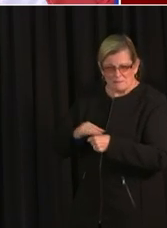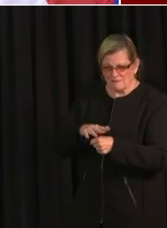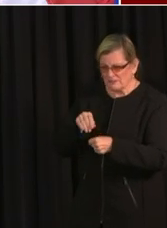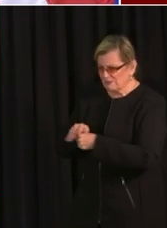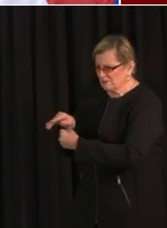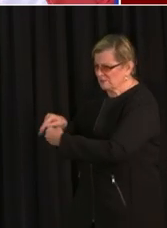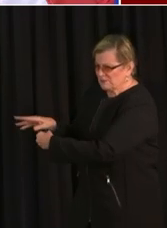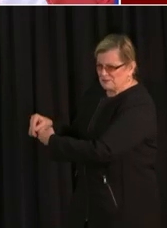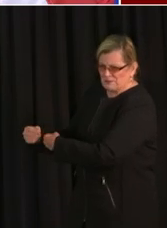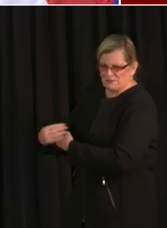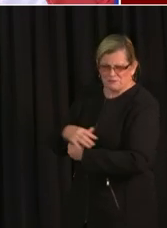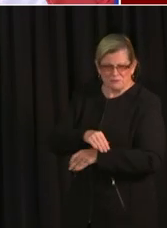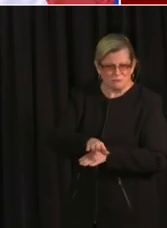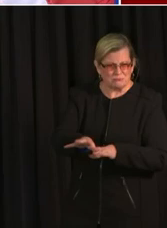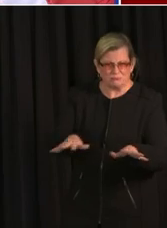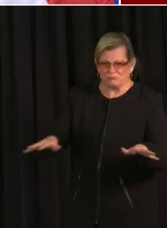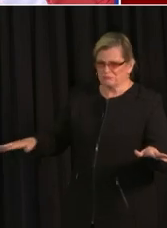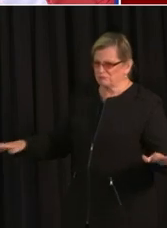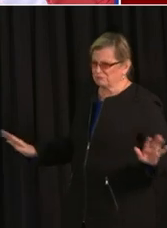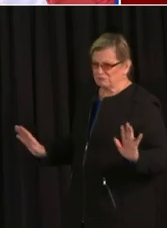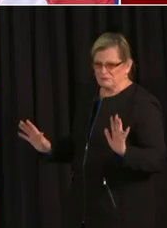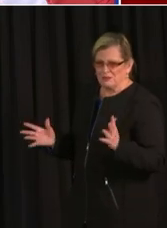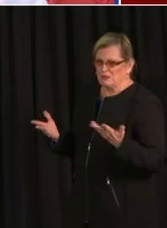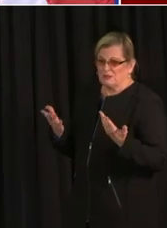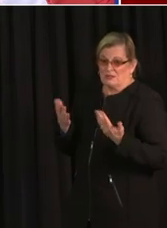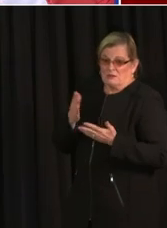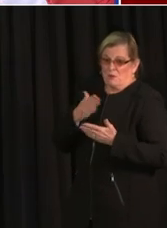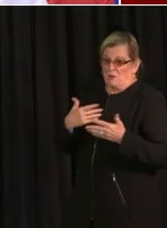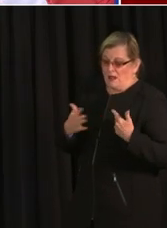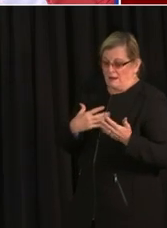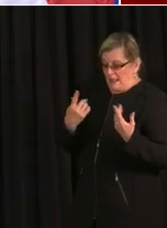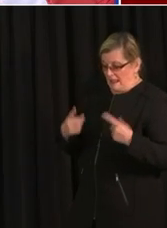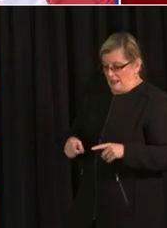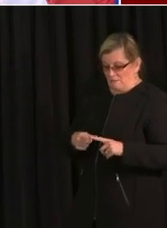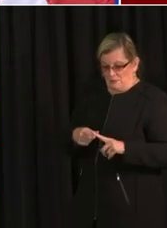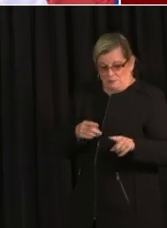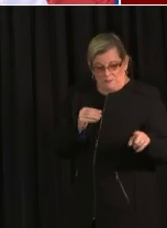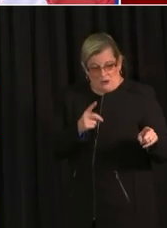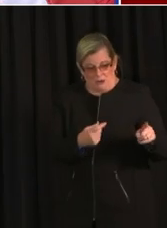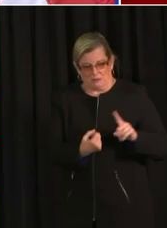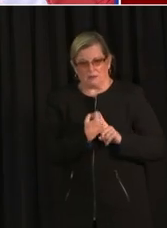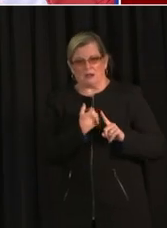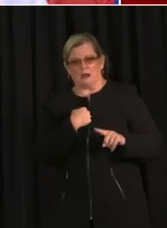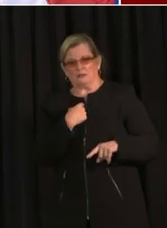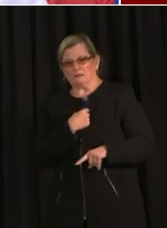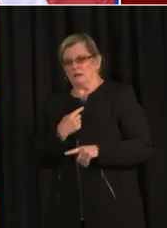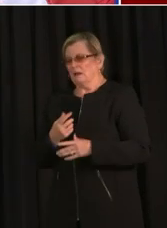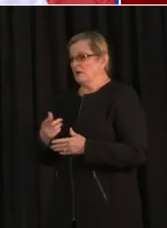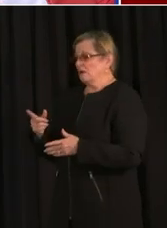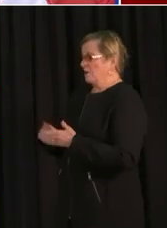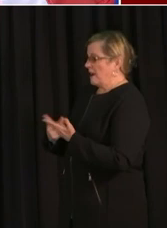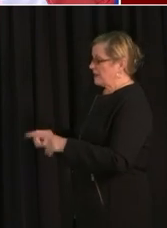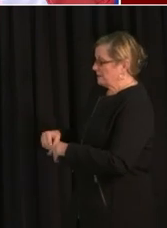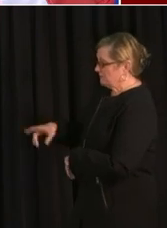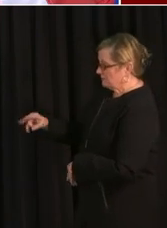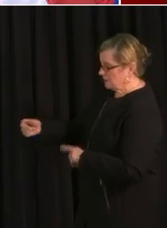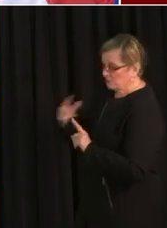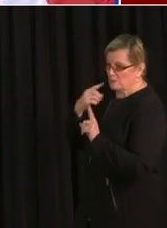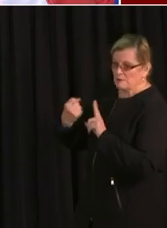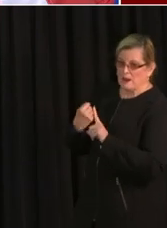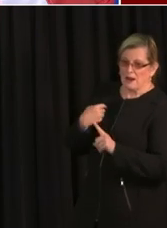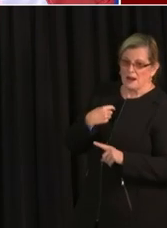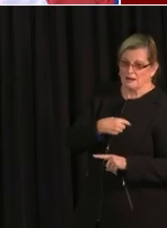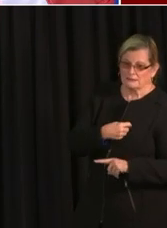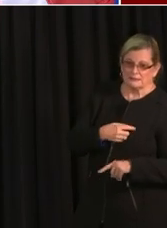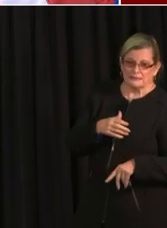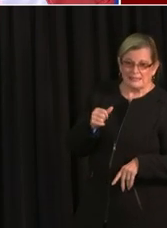and Virginia, I think, has some impact on us. From the activities, to cases, to